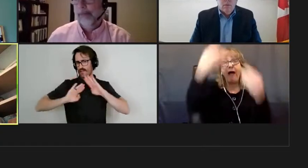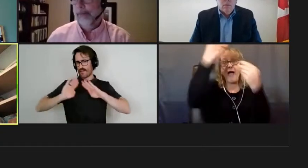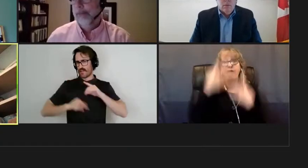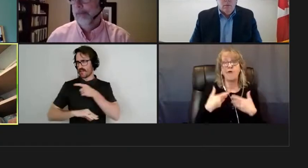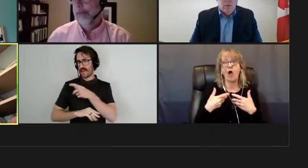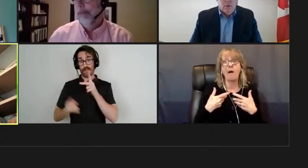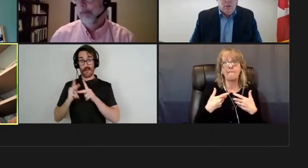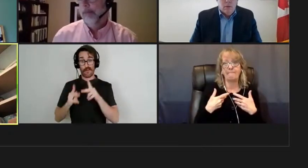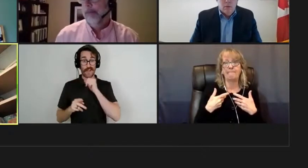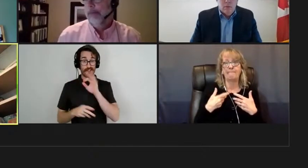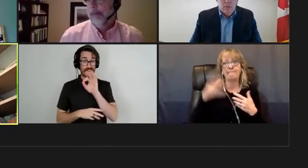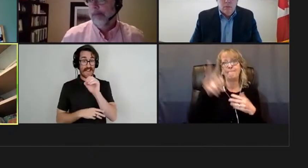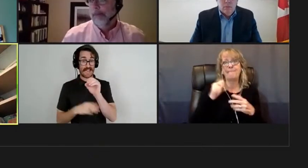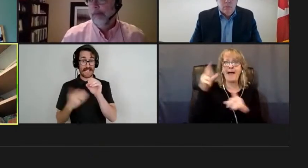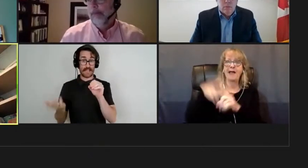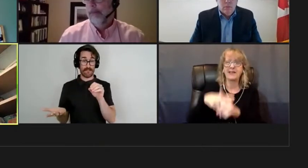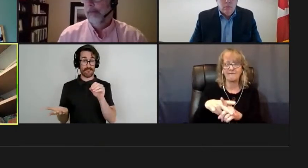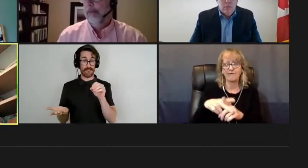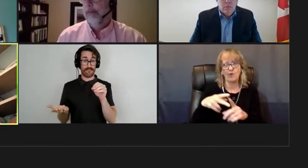people over 90. And